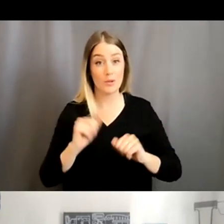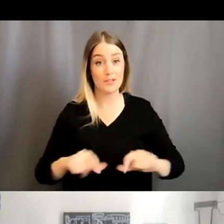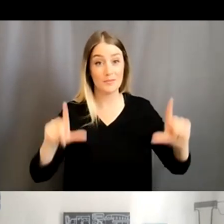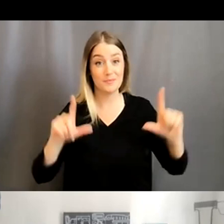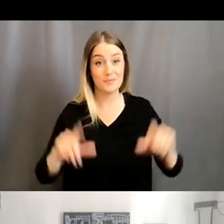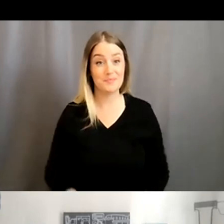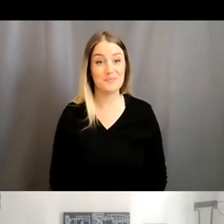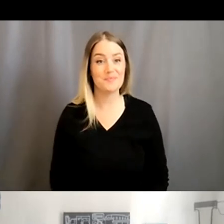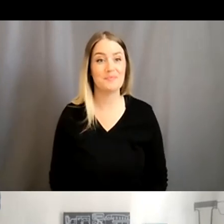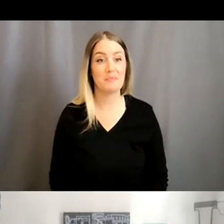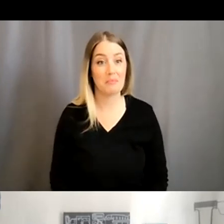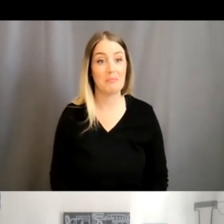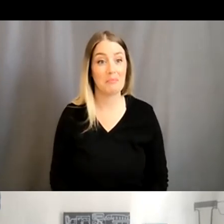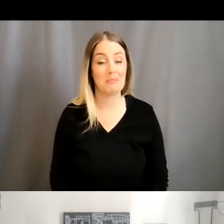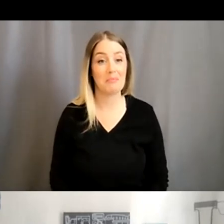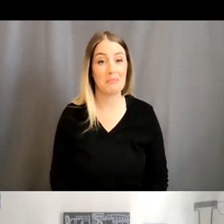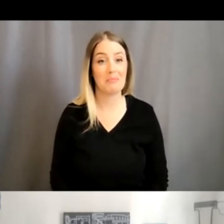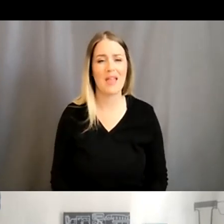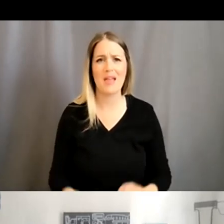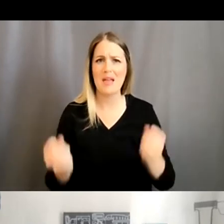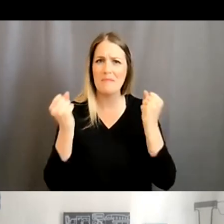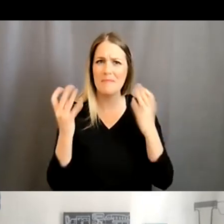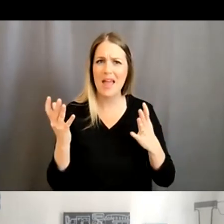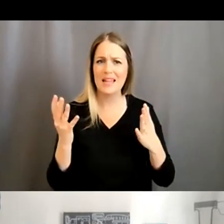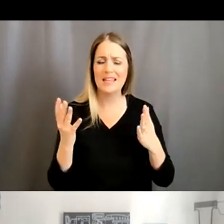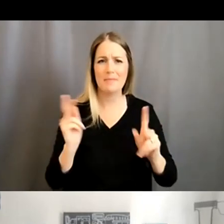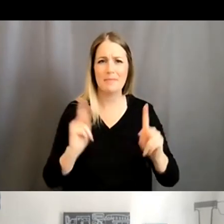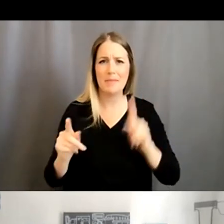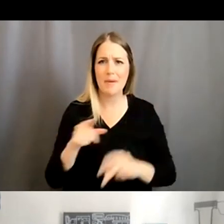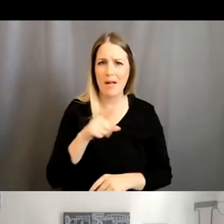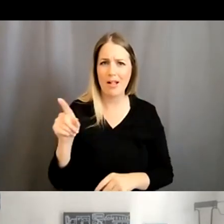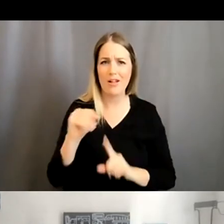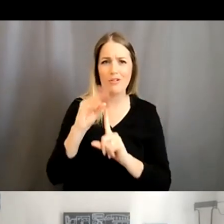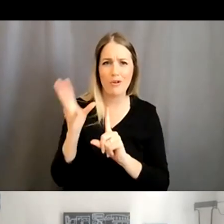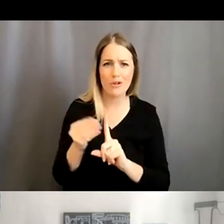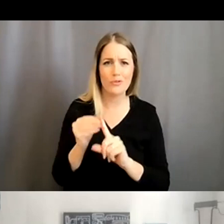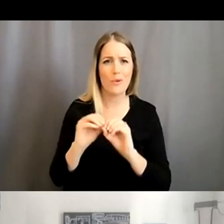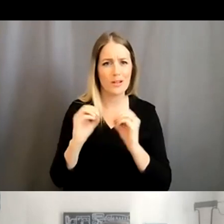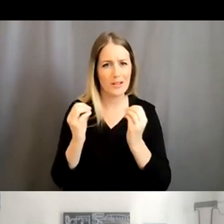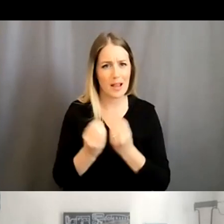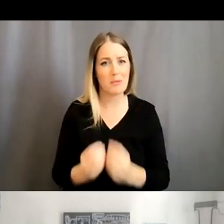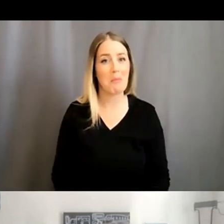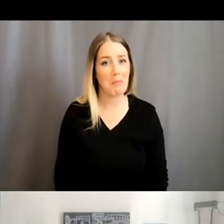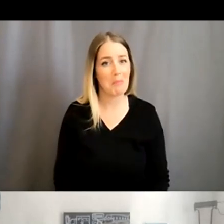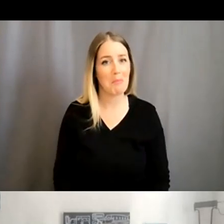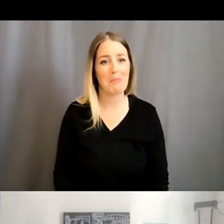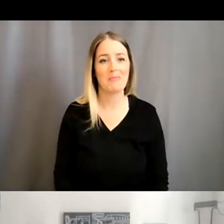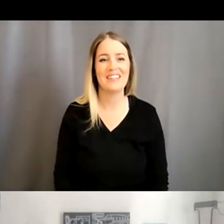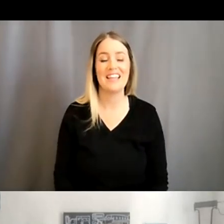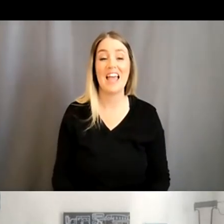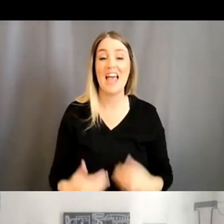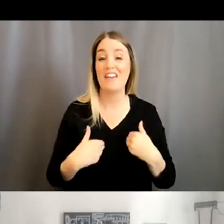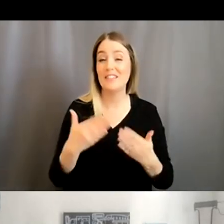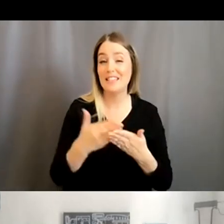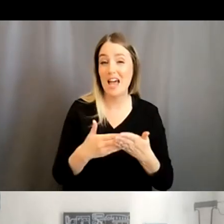Looks like by and large, we've got a lot of individuals in this group who are part of a cultural organization. We have some